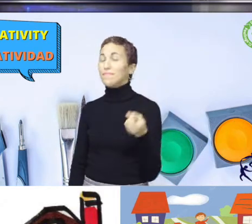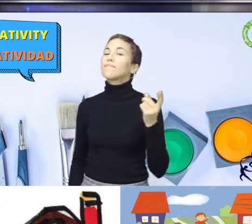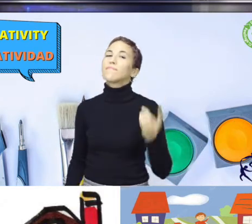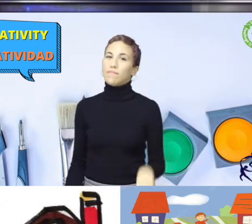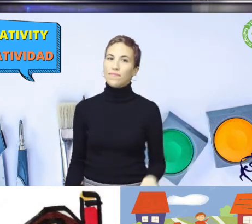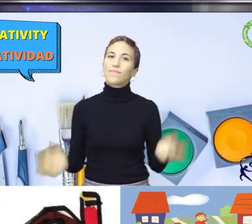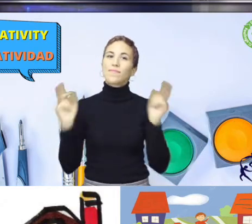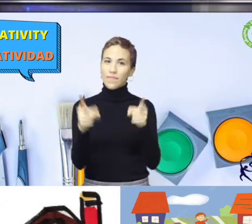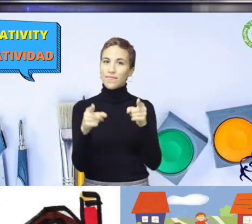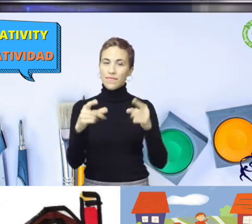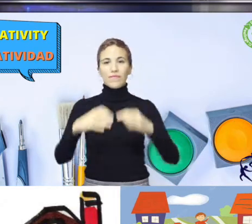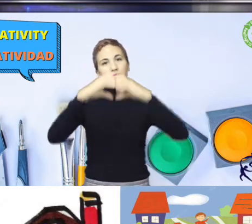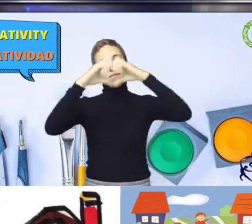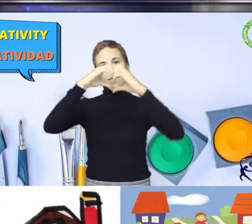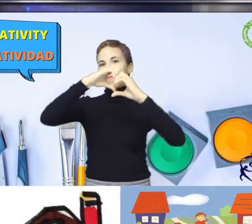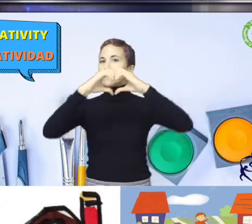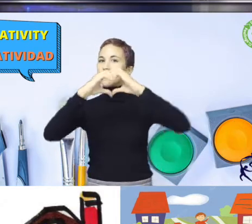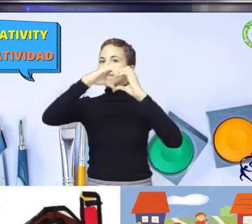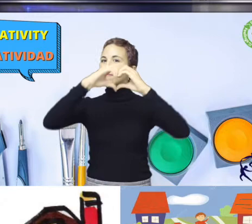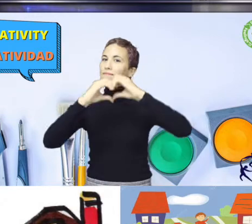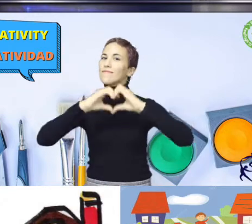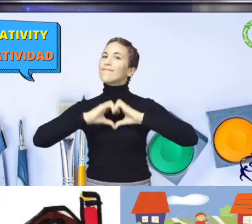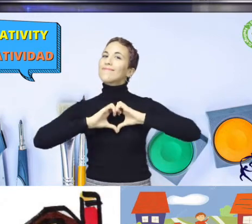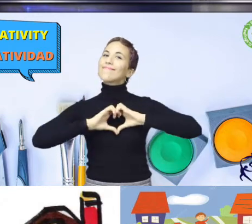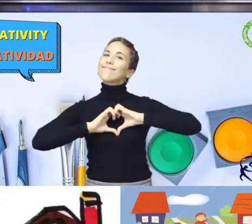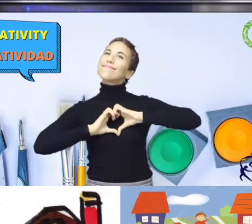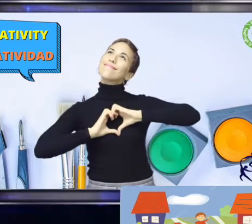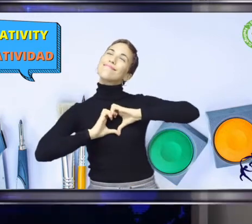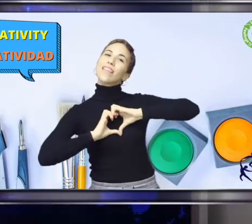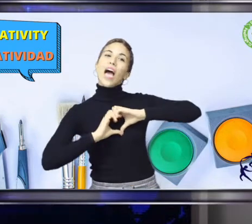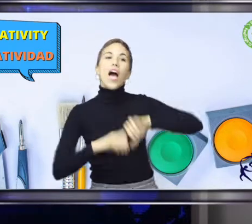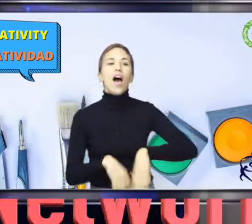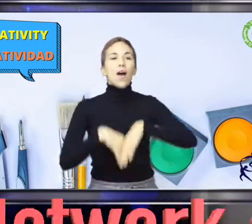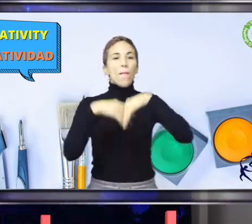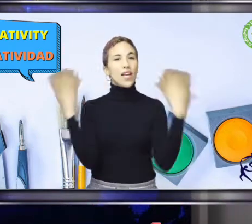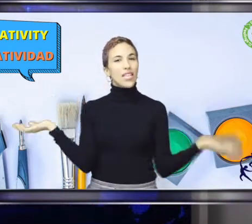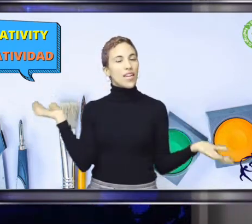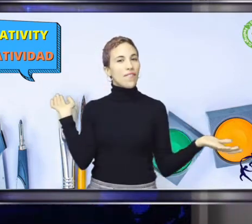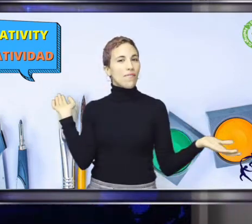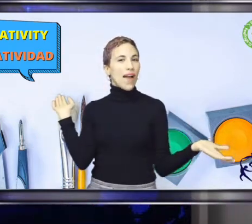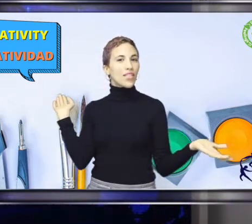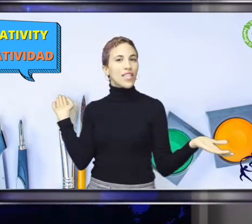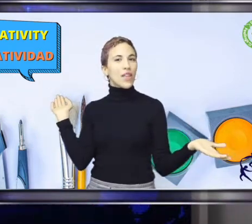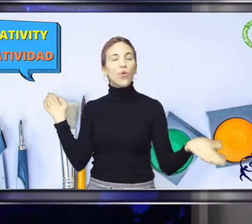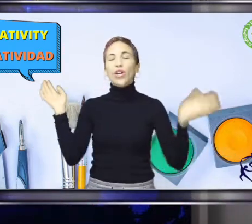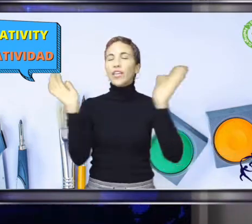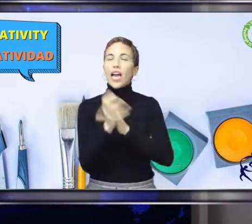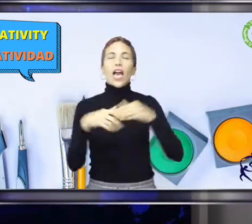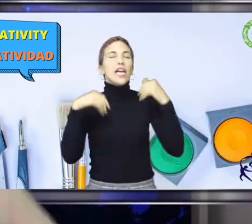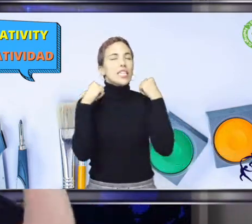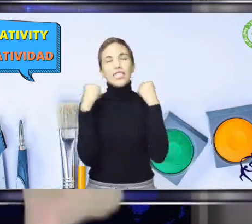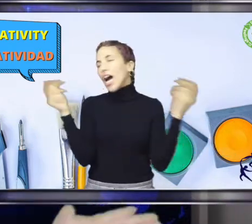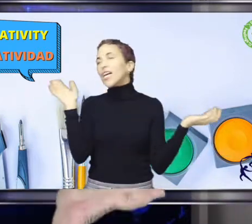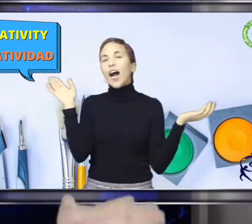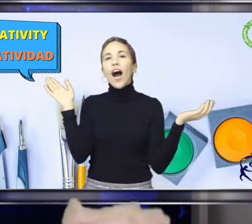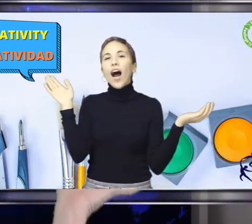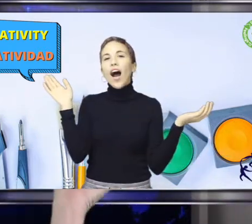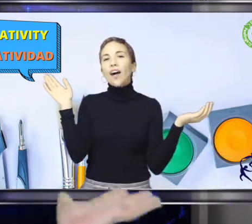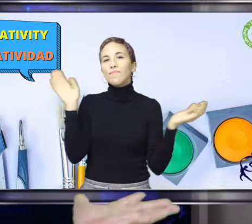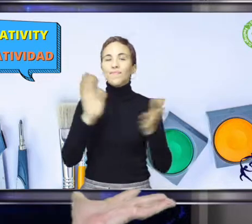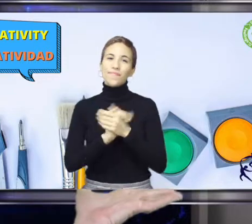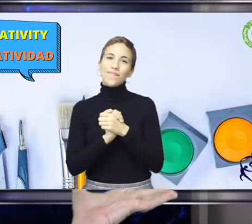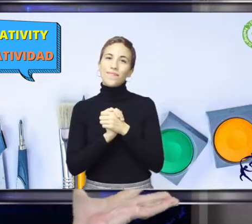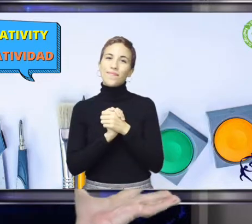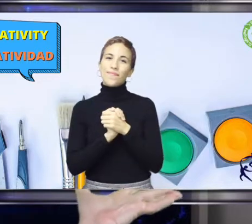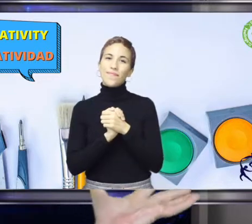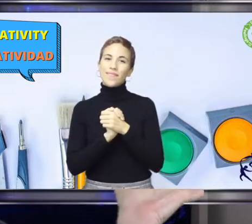Partnership welcomes you, and we're happy that you're here with us for Positive Values Network.